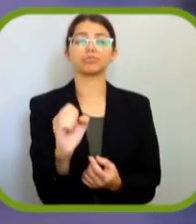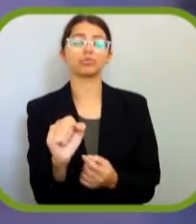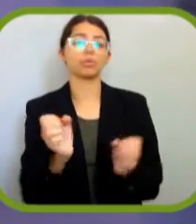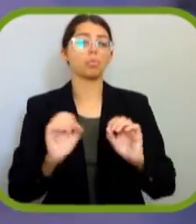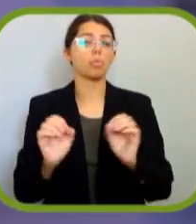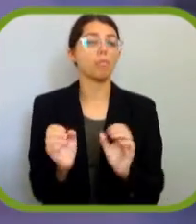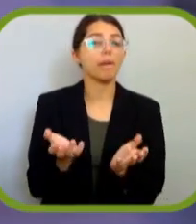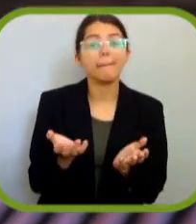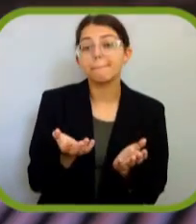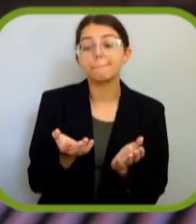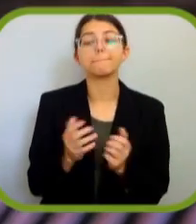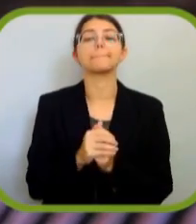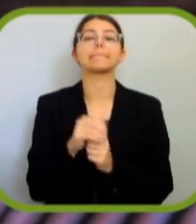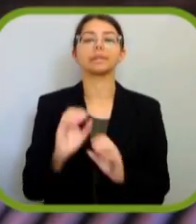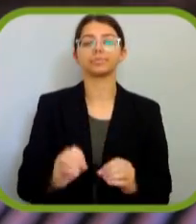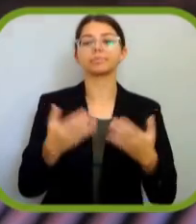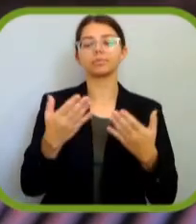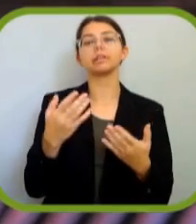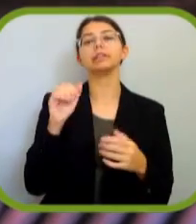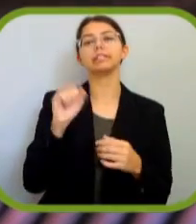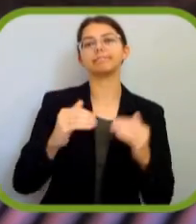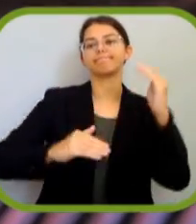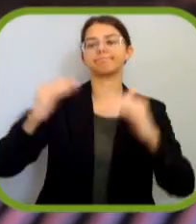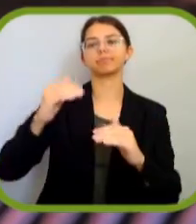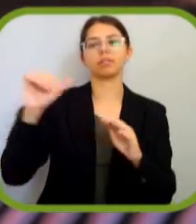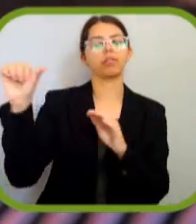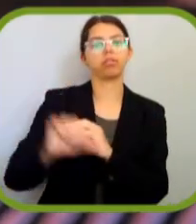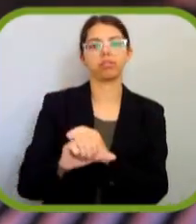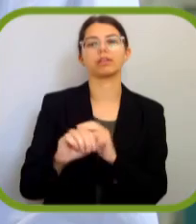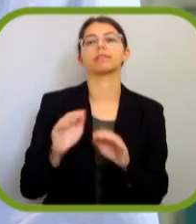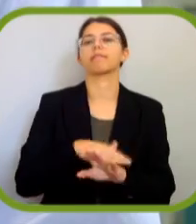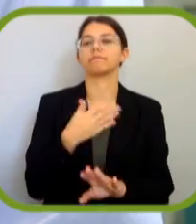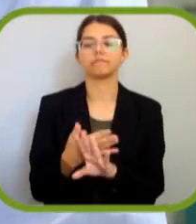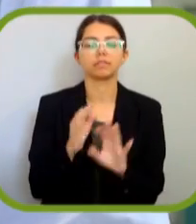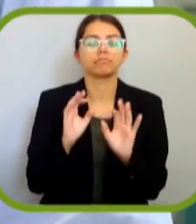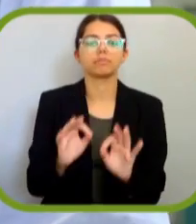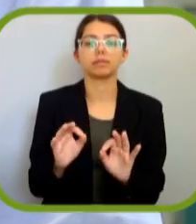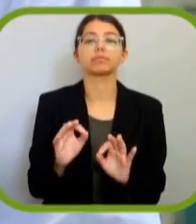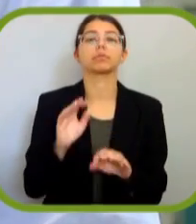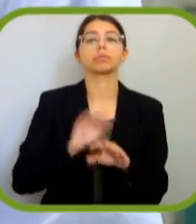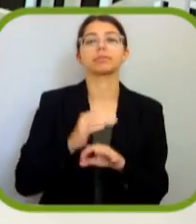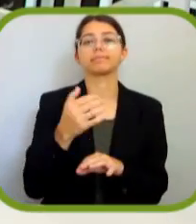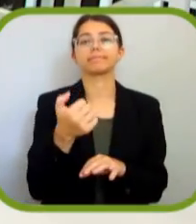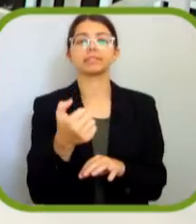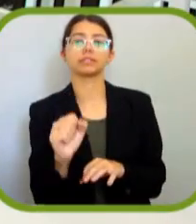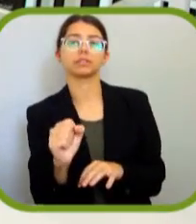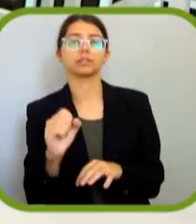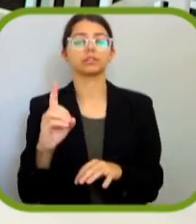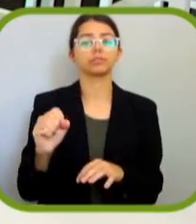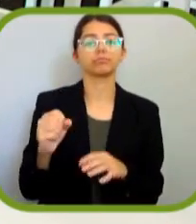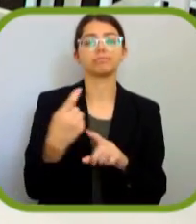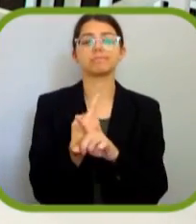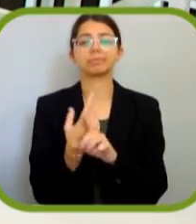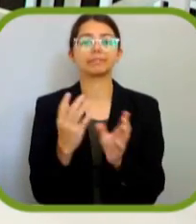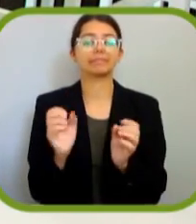right? And so initially, I think the divide will increase because the ones that have 5G, 6G, and